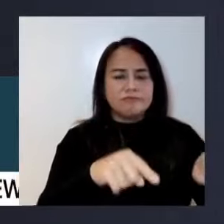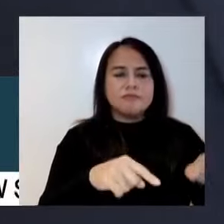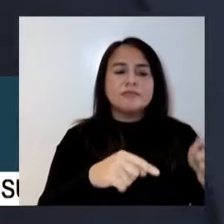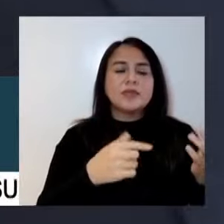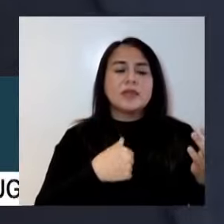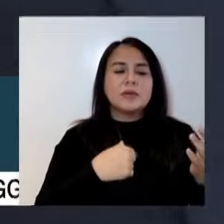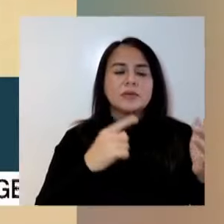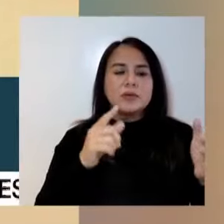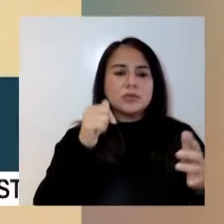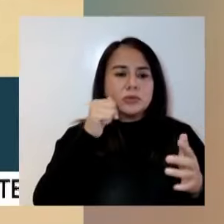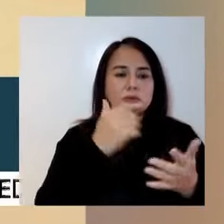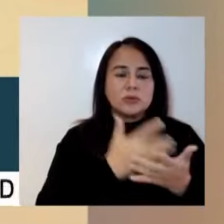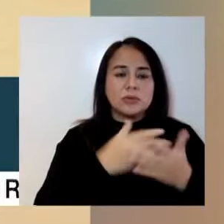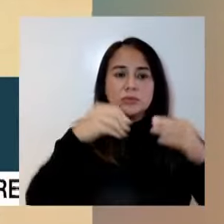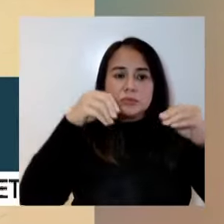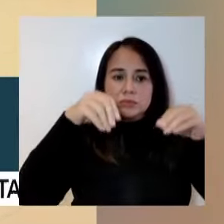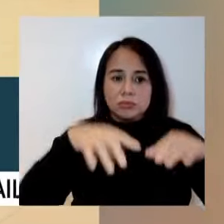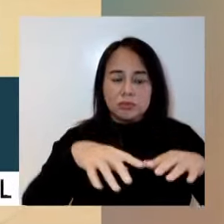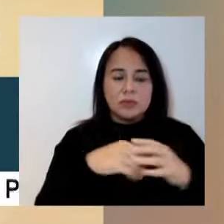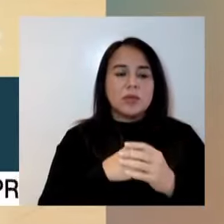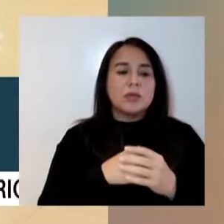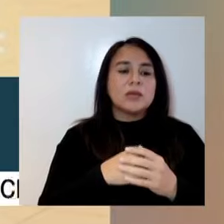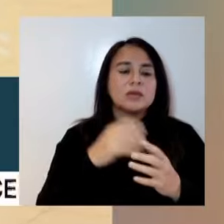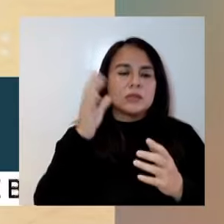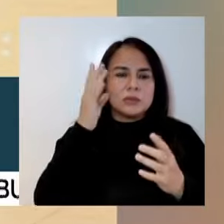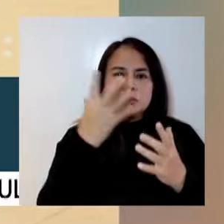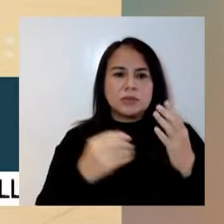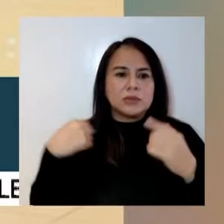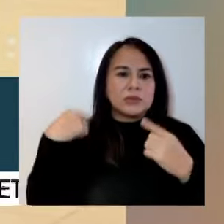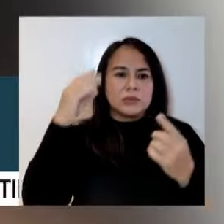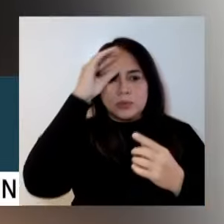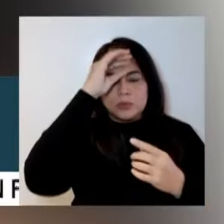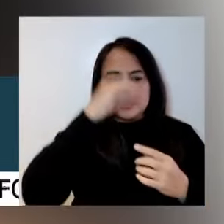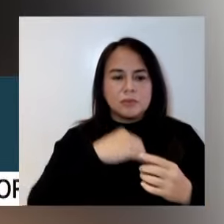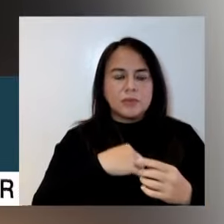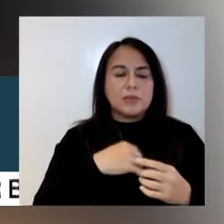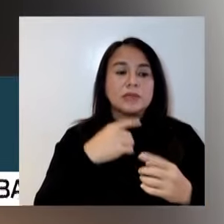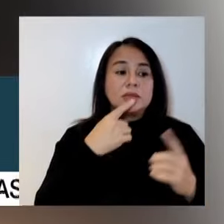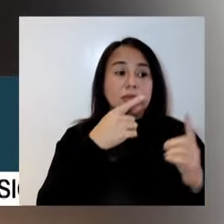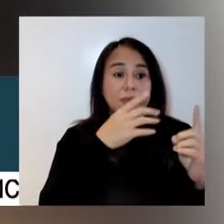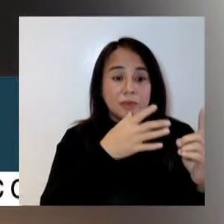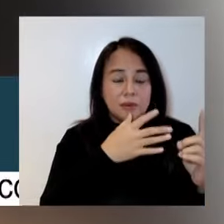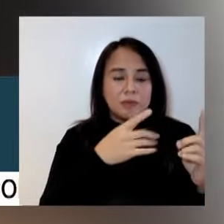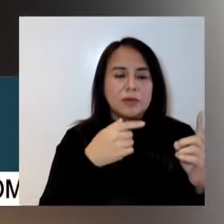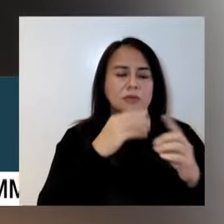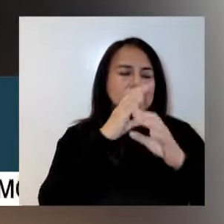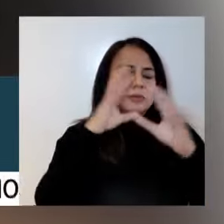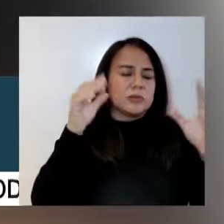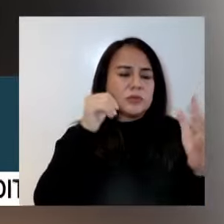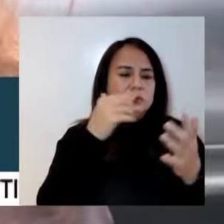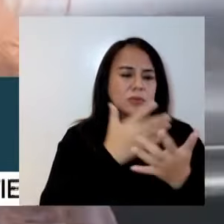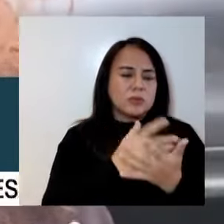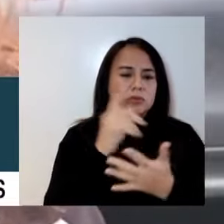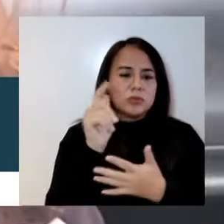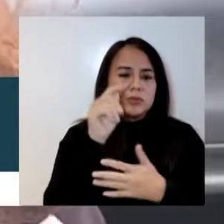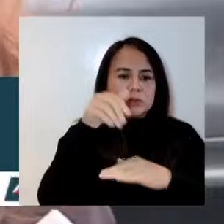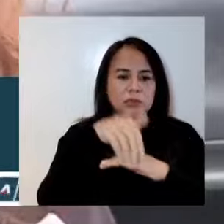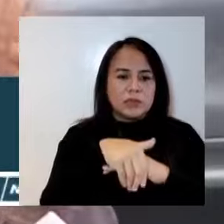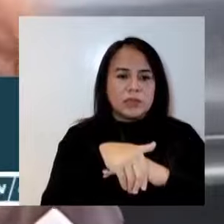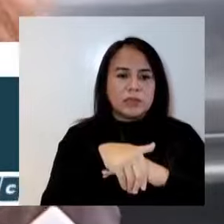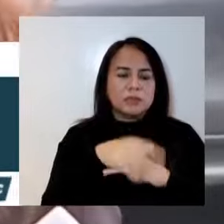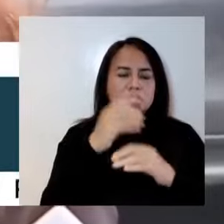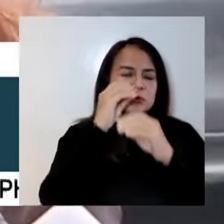daughter's disappearance. Catherine has been missing since October. Rose said she dreamt of her daughter Tuesday night. Kagabi na po